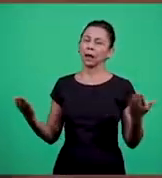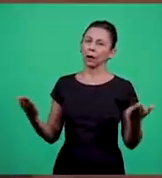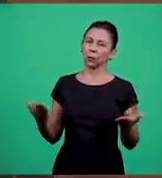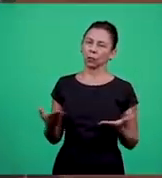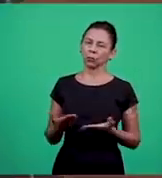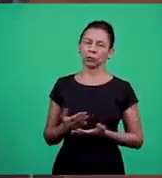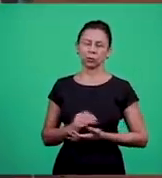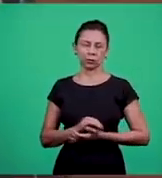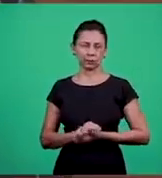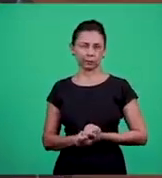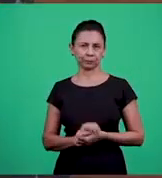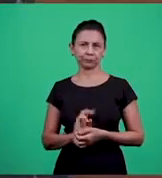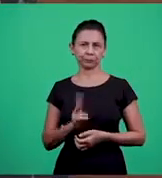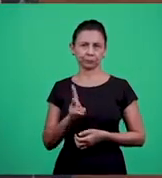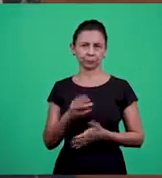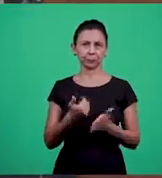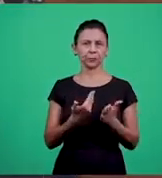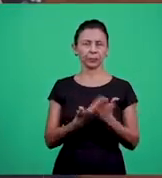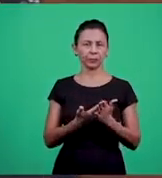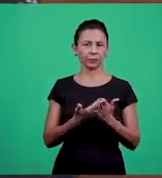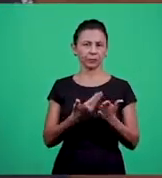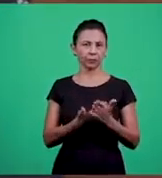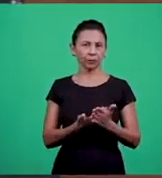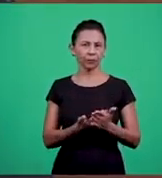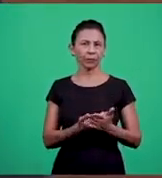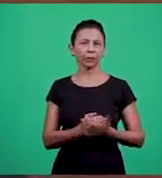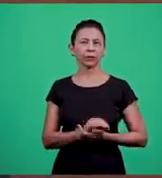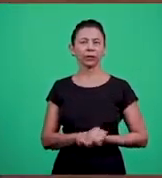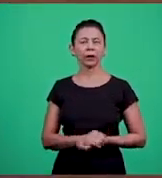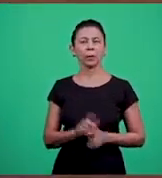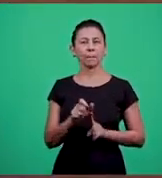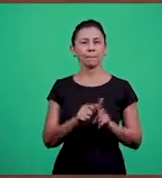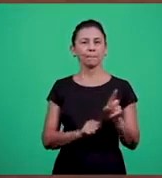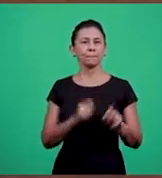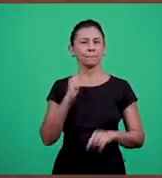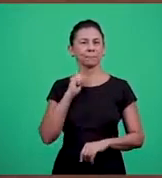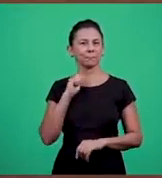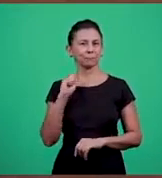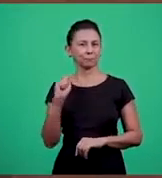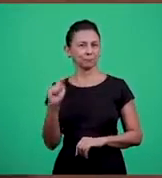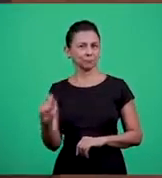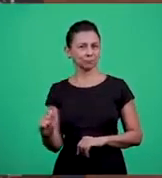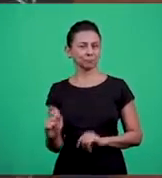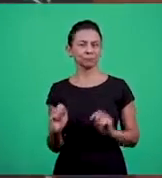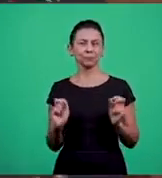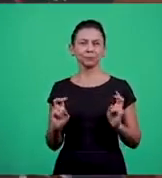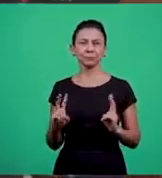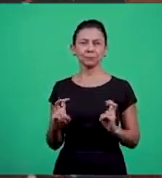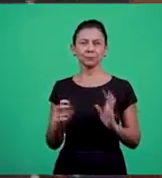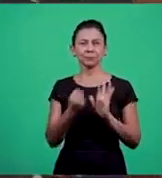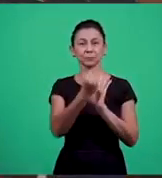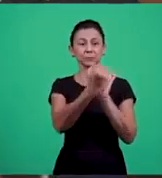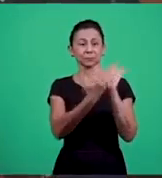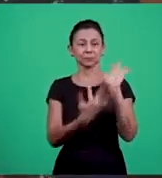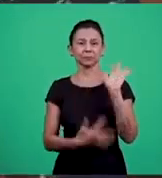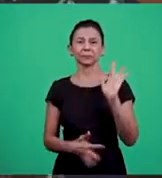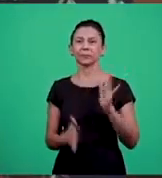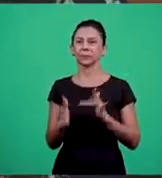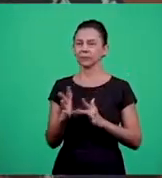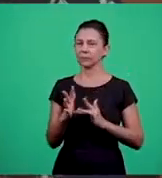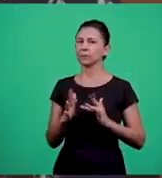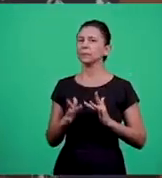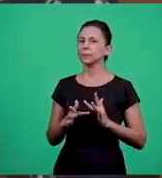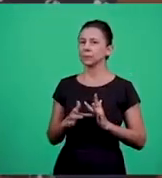Today we're going to proceed with the classes that we have in the month of April. The theme is the blood